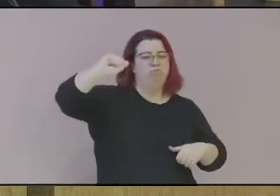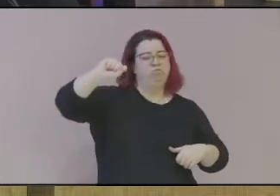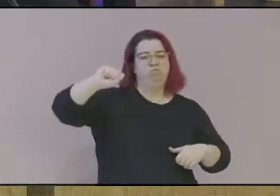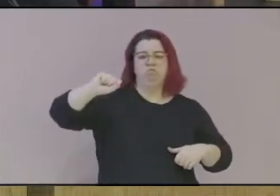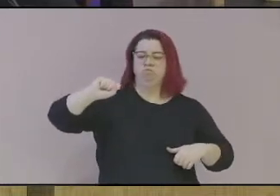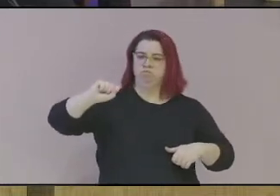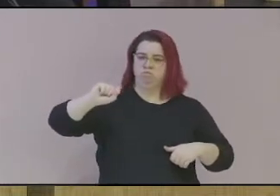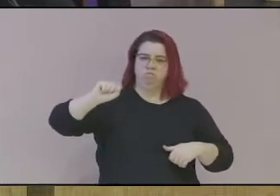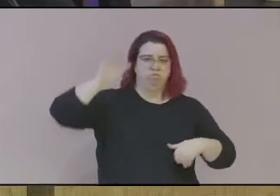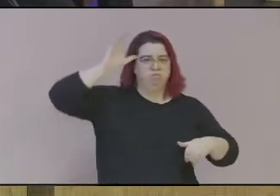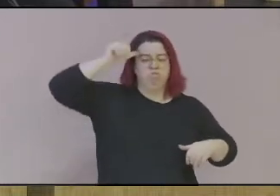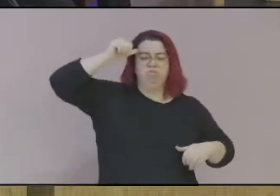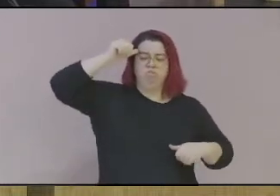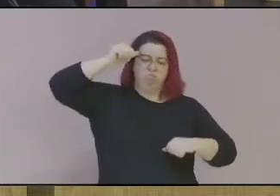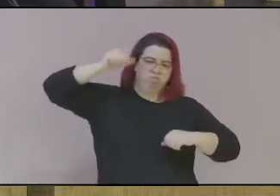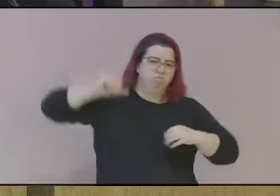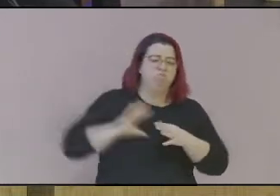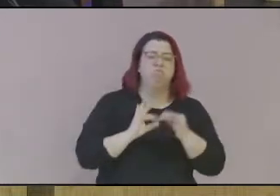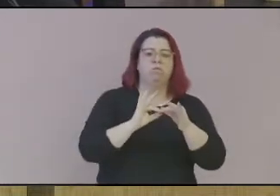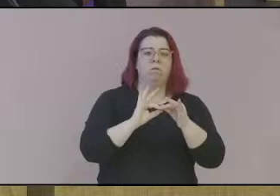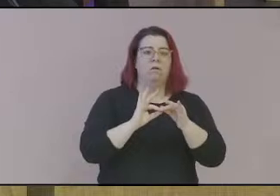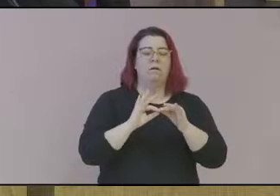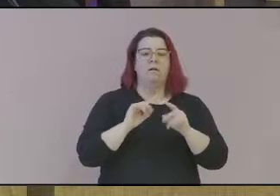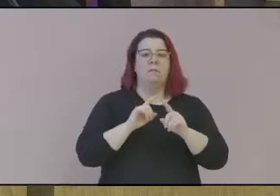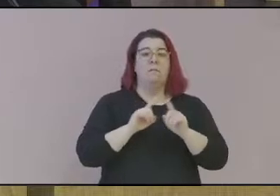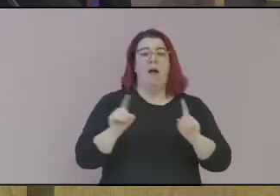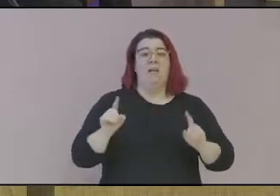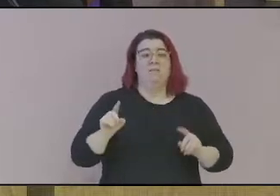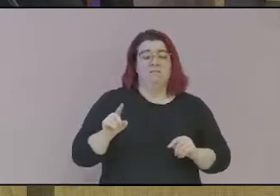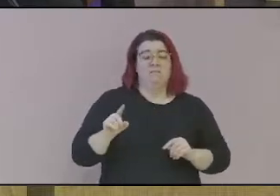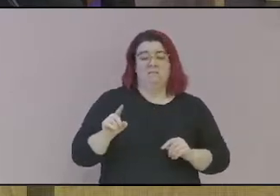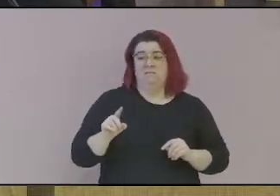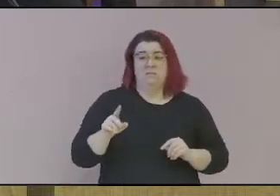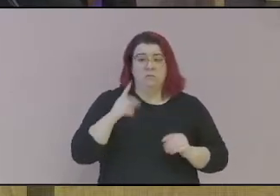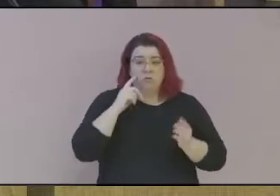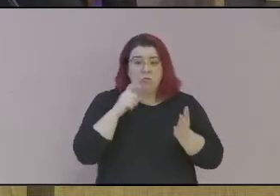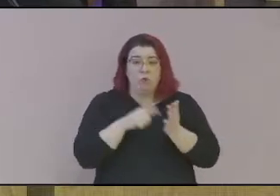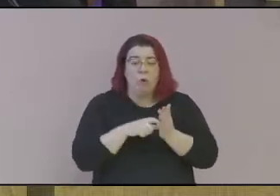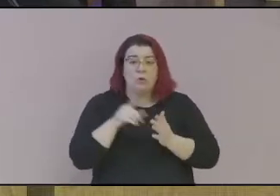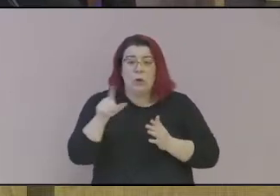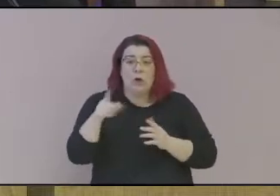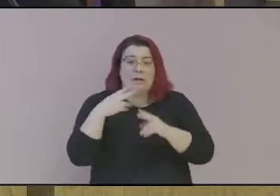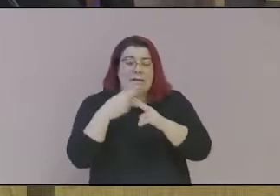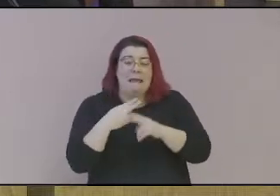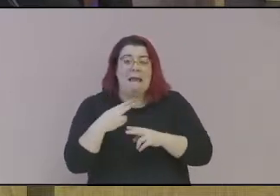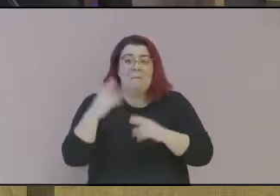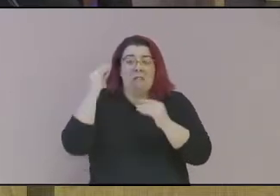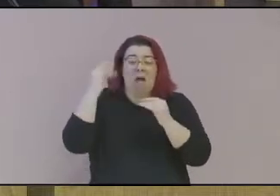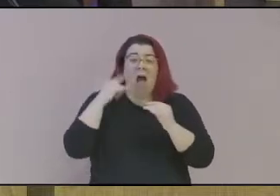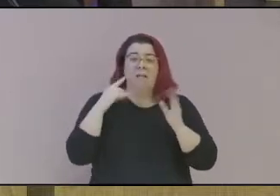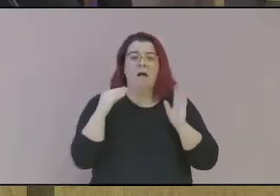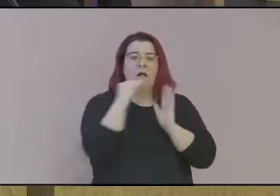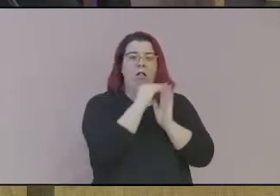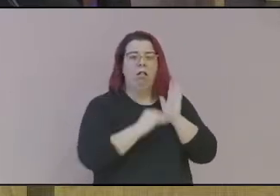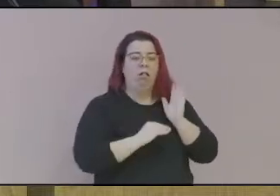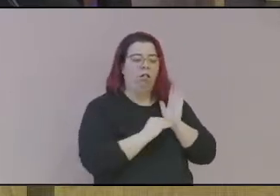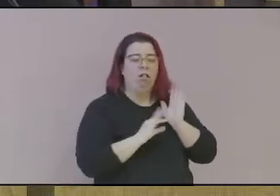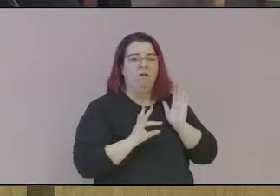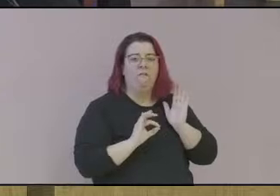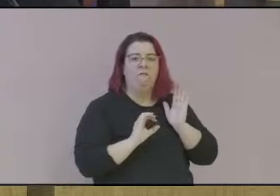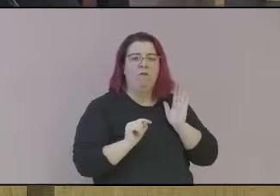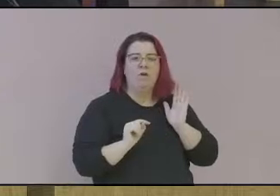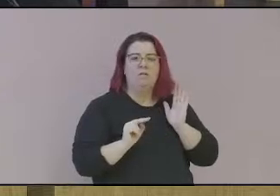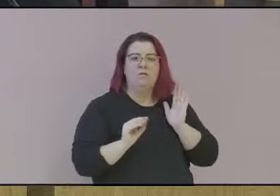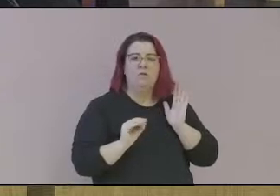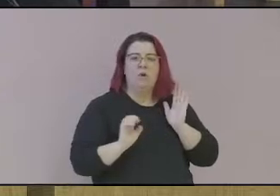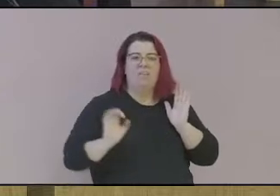was reduced to a footnote. So if you look at this document, her name and thoughts are literally a footnote on page, I don't know, I'm just gonna say like 80